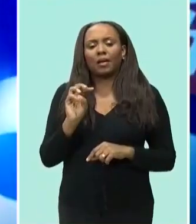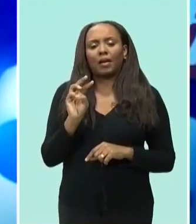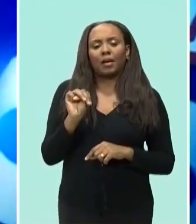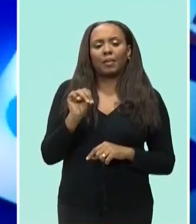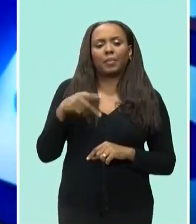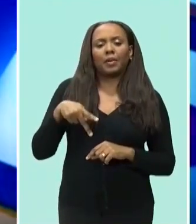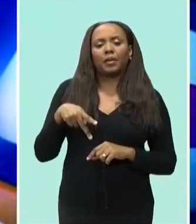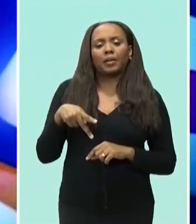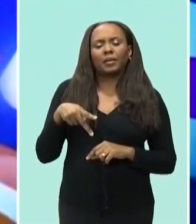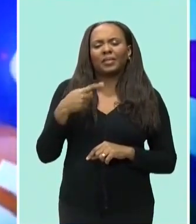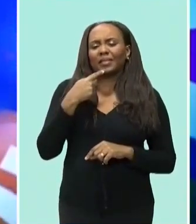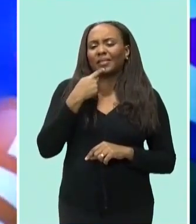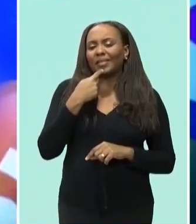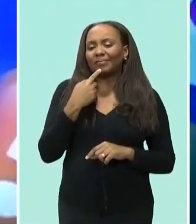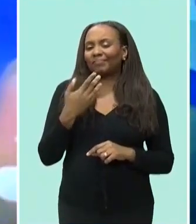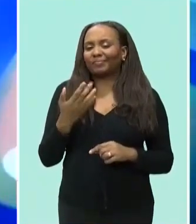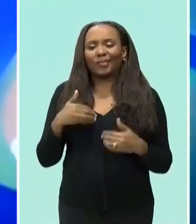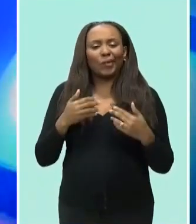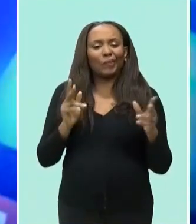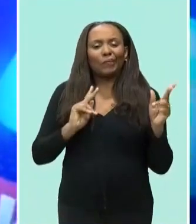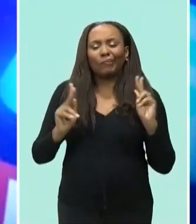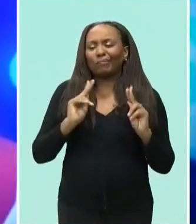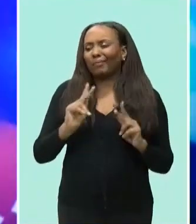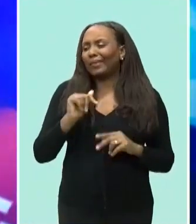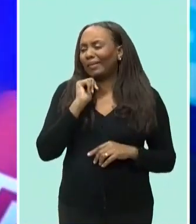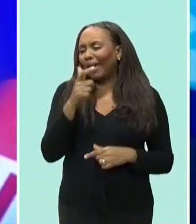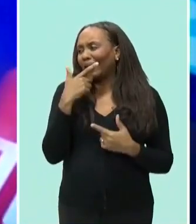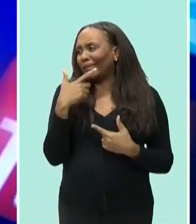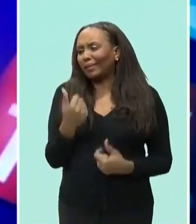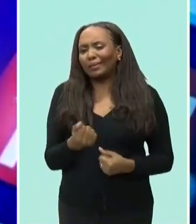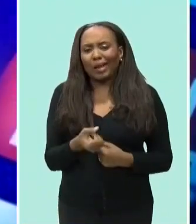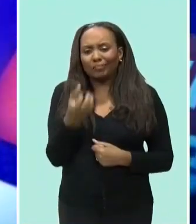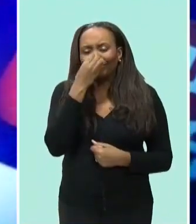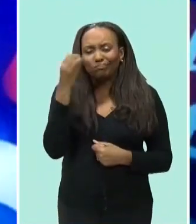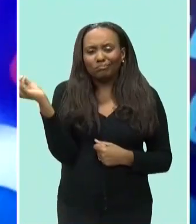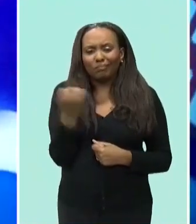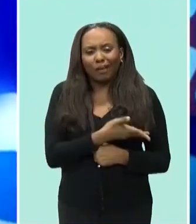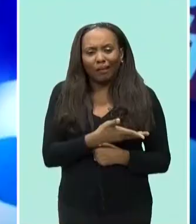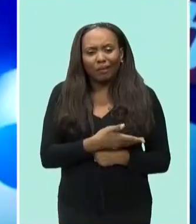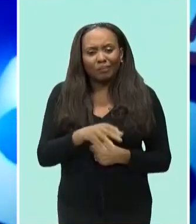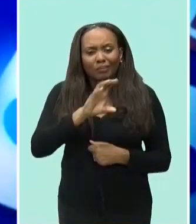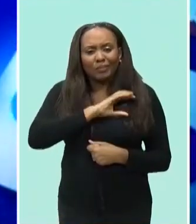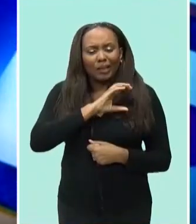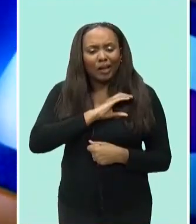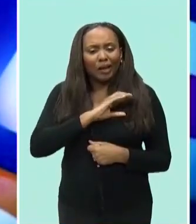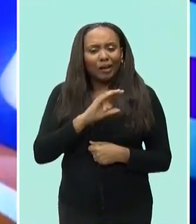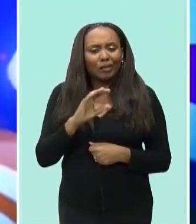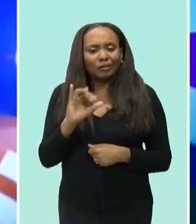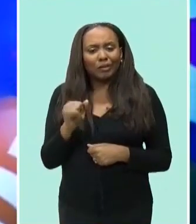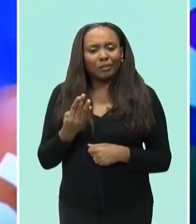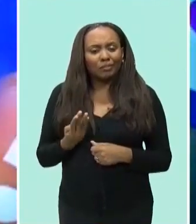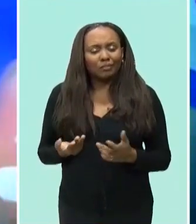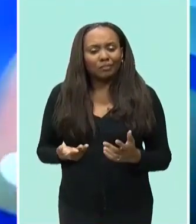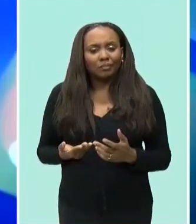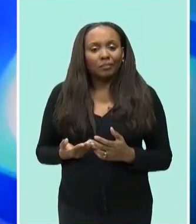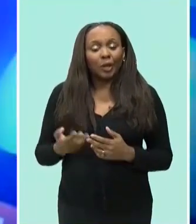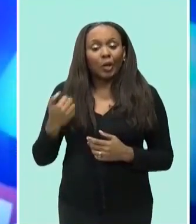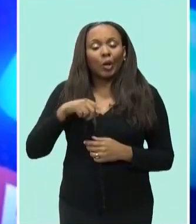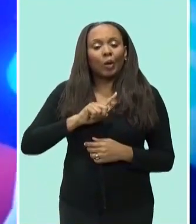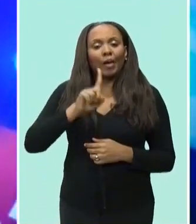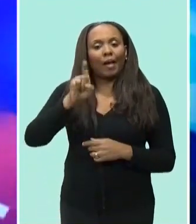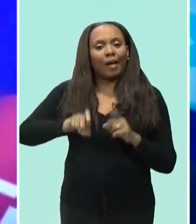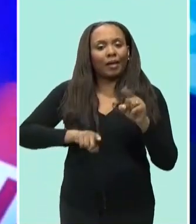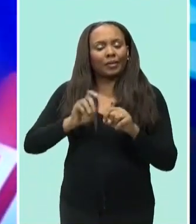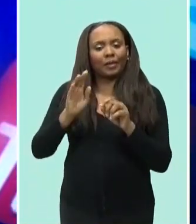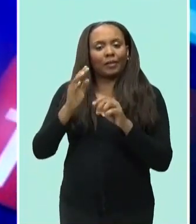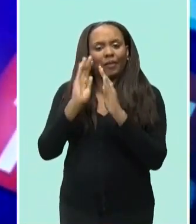George North MP Glenn Clark, young people don't seem very interested in a law enforcement career. Now, our Facebook users have